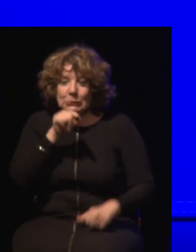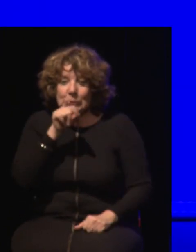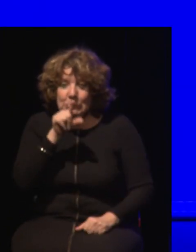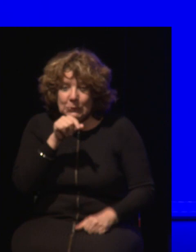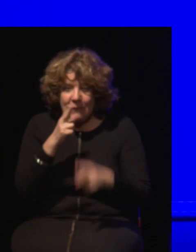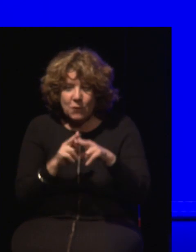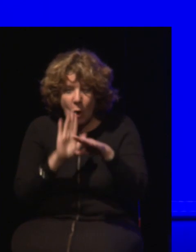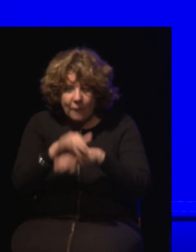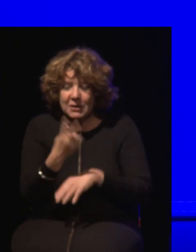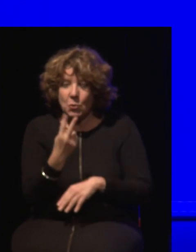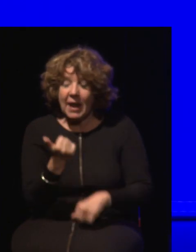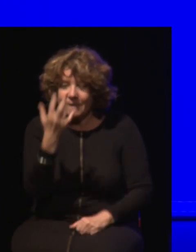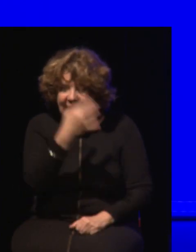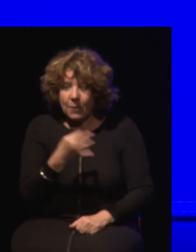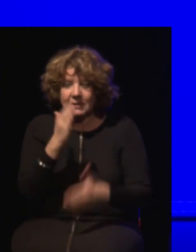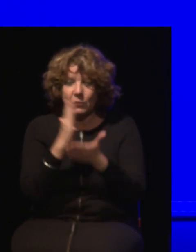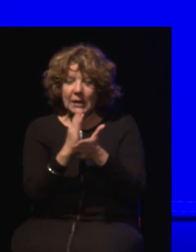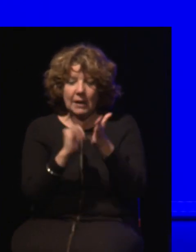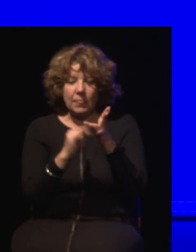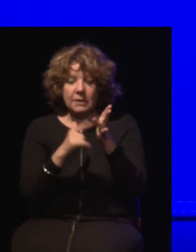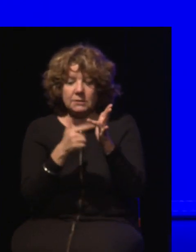This is the Solomon Islands golden whistler.